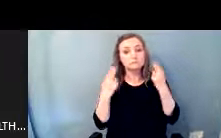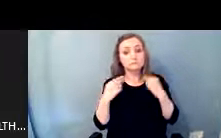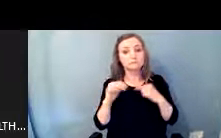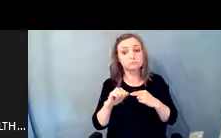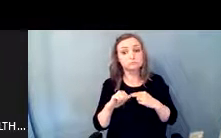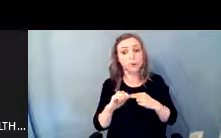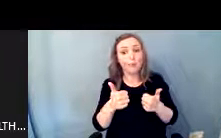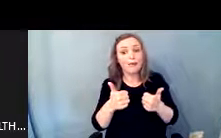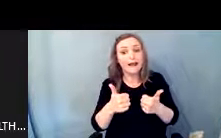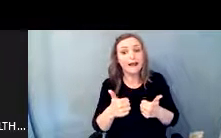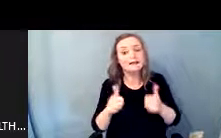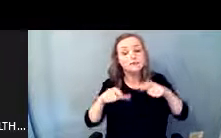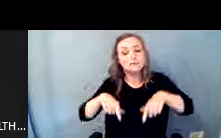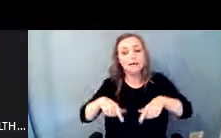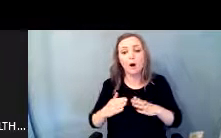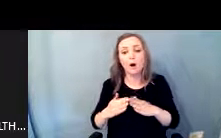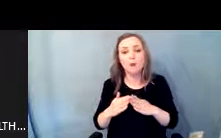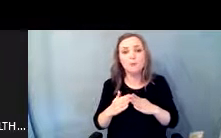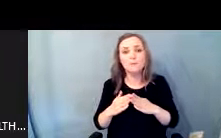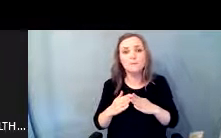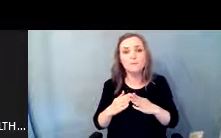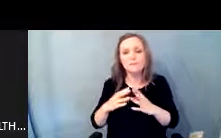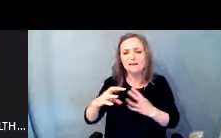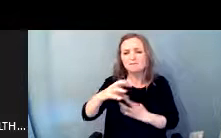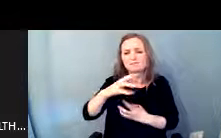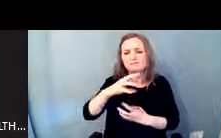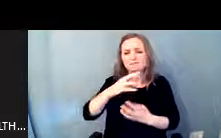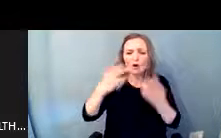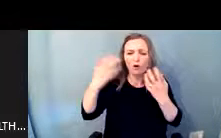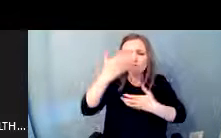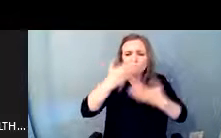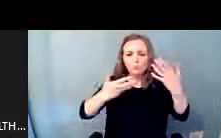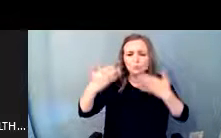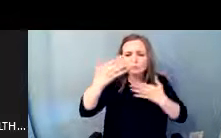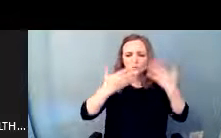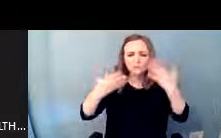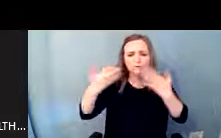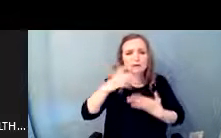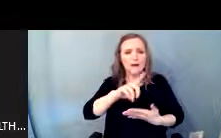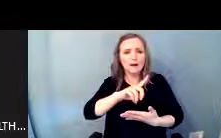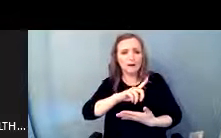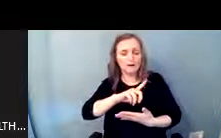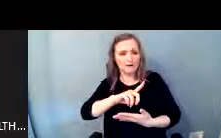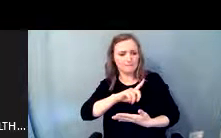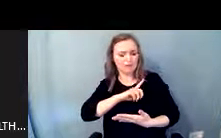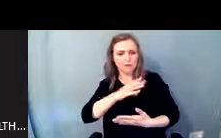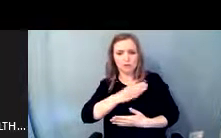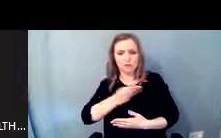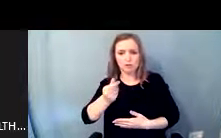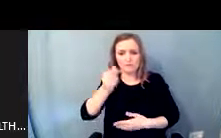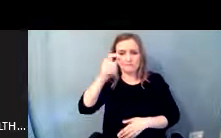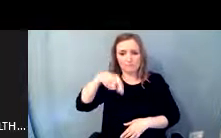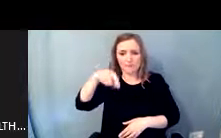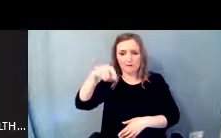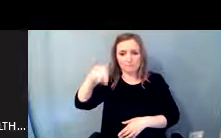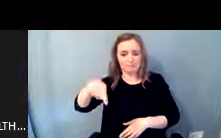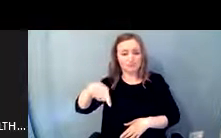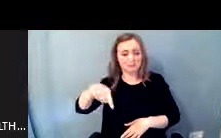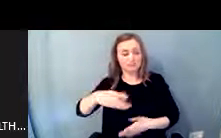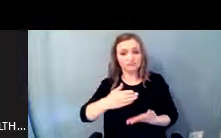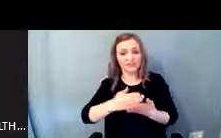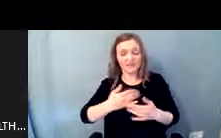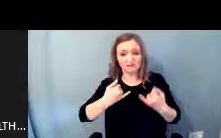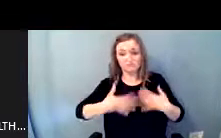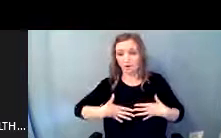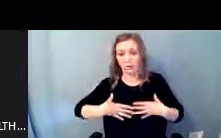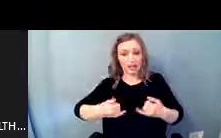And so there was some very mixed messaging going on. And I think people in need thought they didn't want to waste a GP's time. And